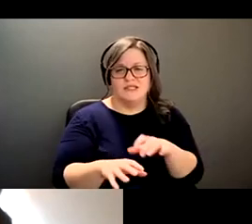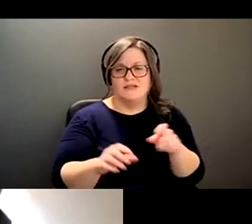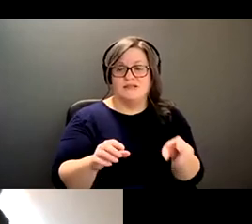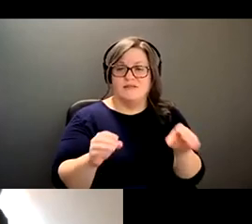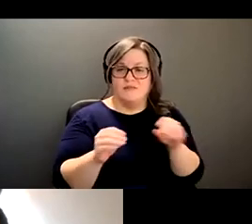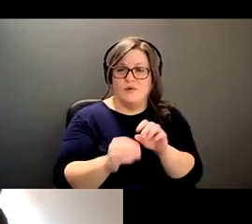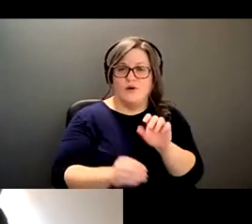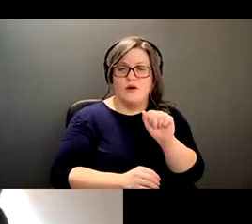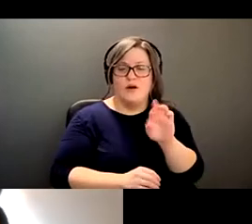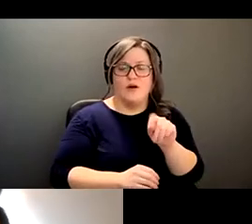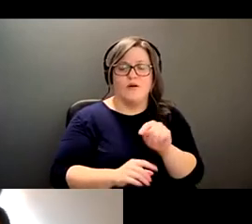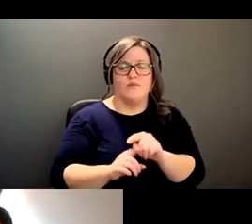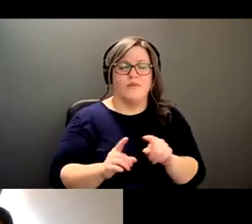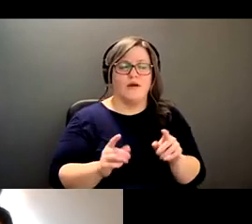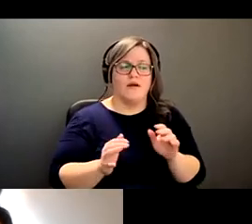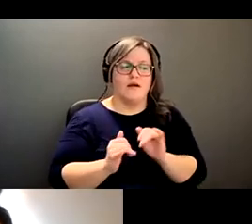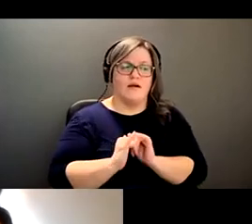the ways that even